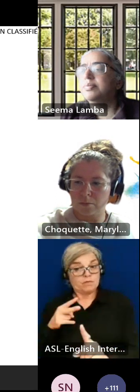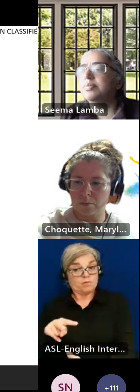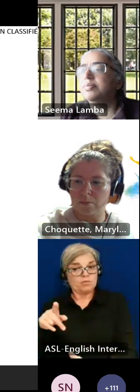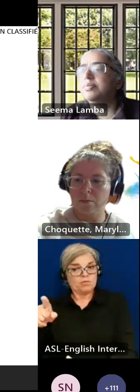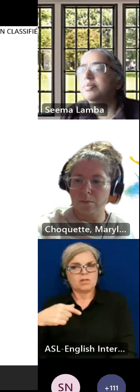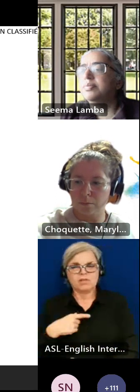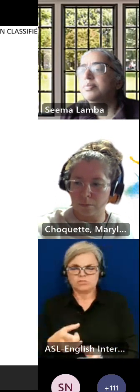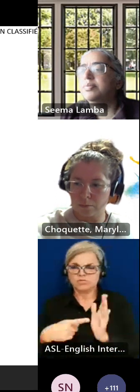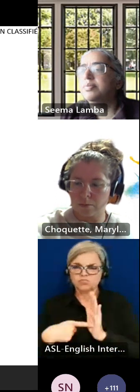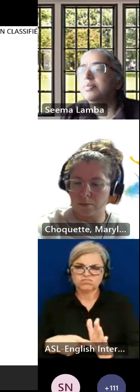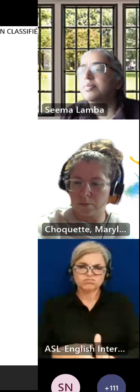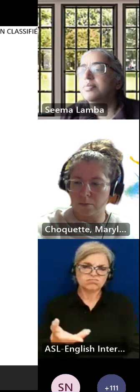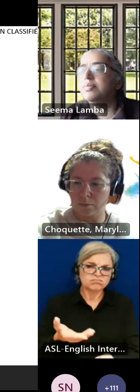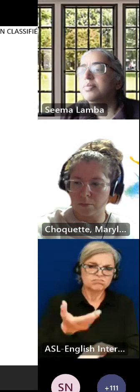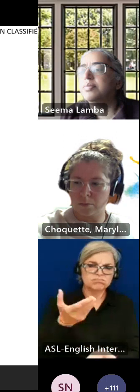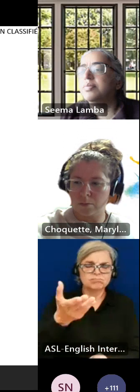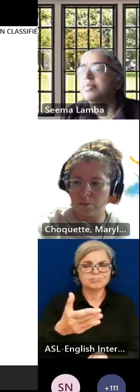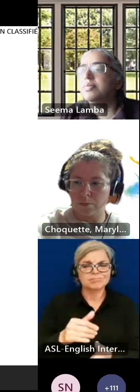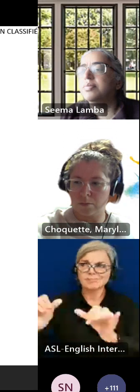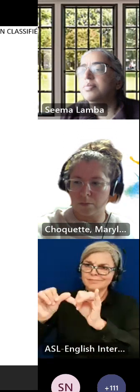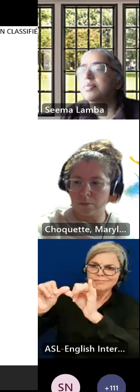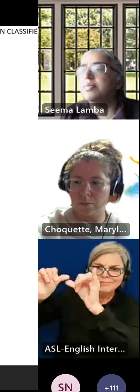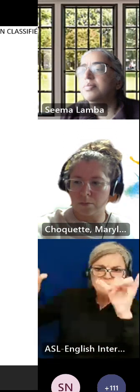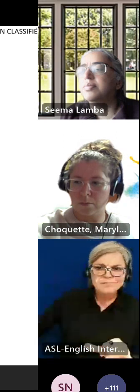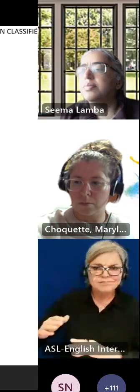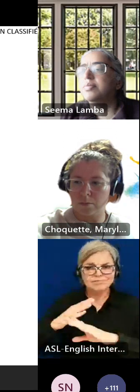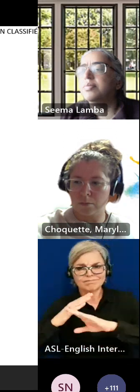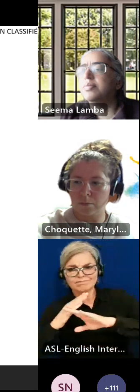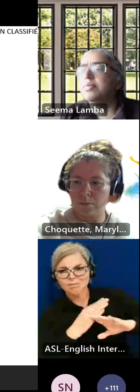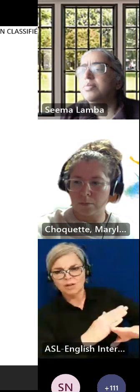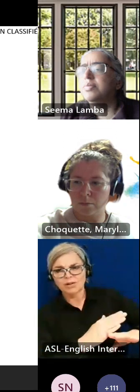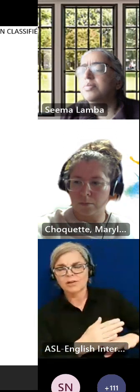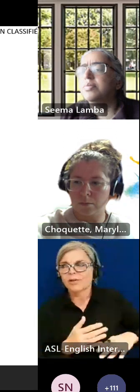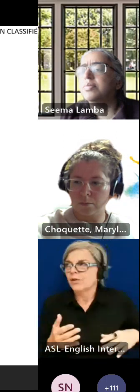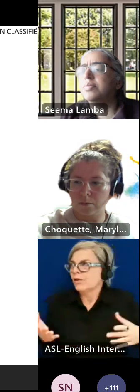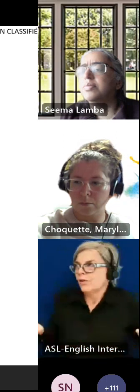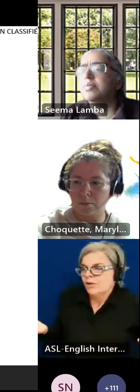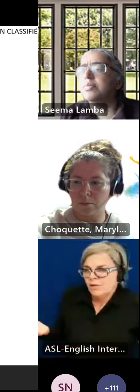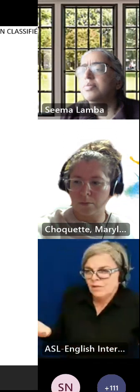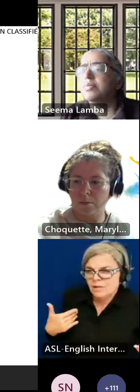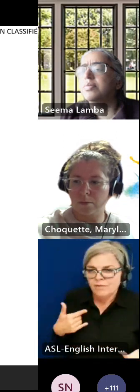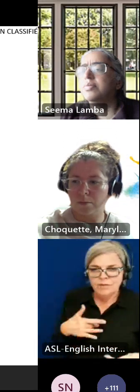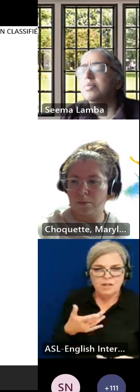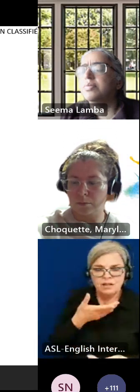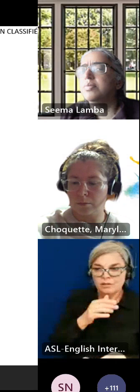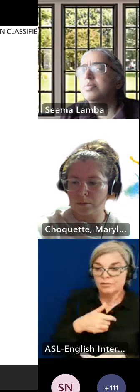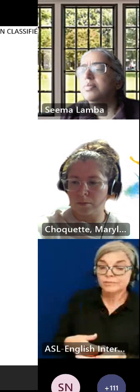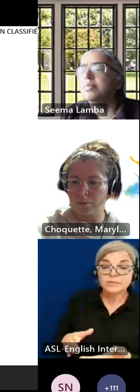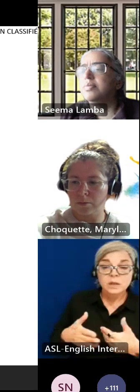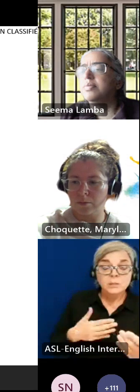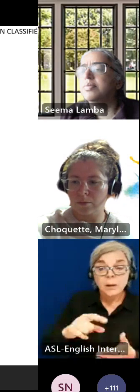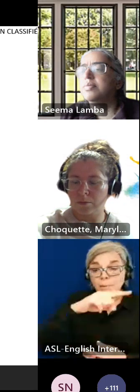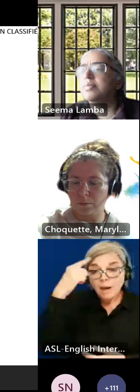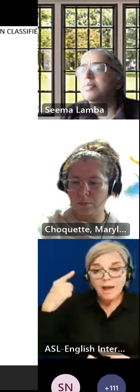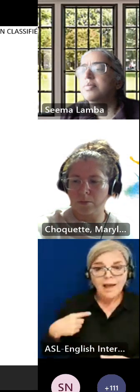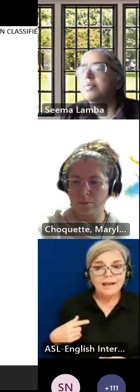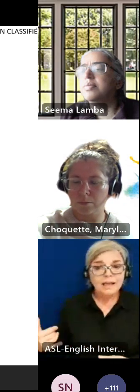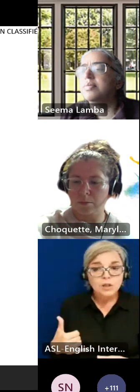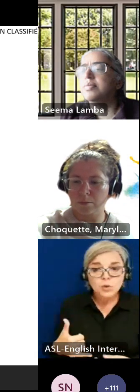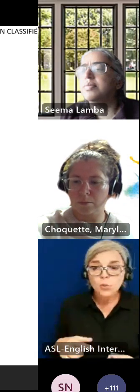barriers. Surely it cannot be that Black employees or Inuit, First Nation or Métis